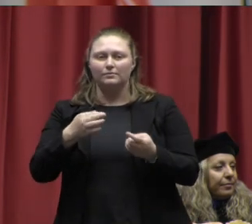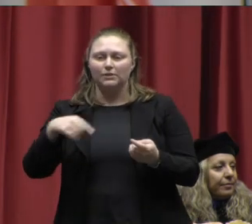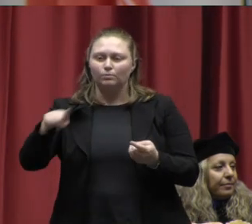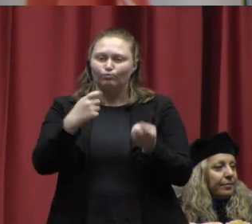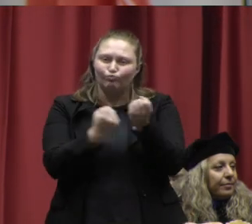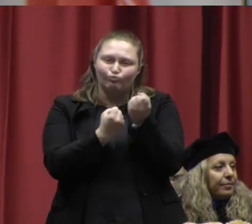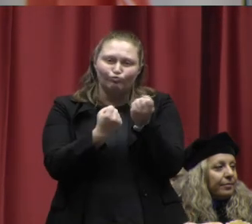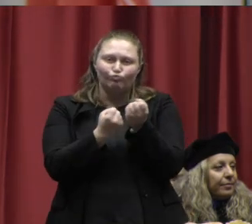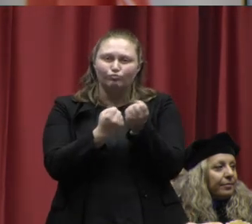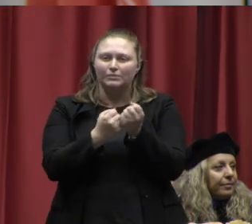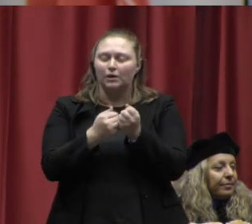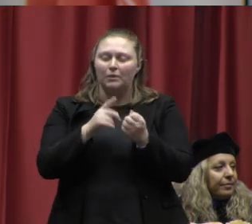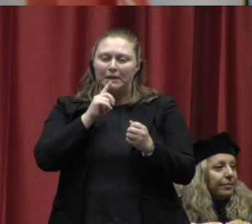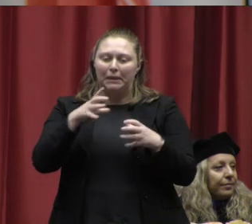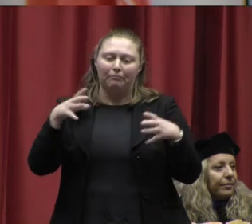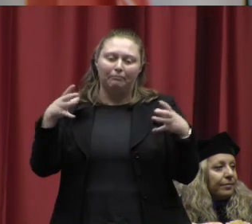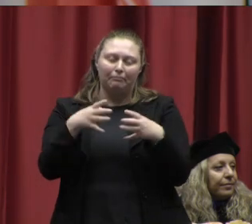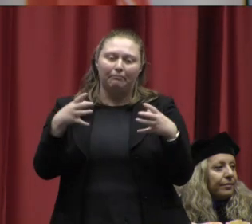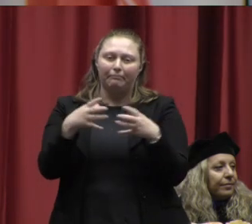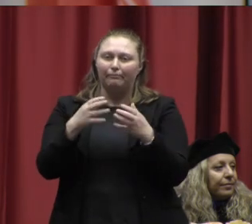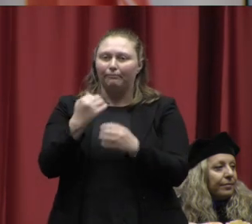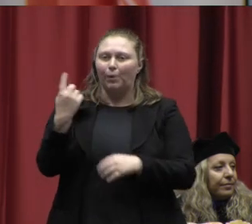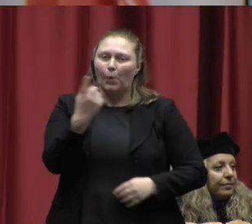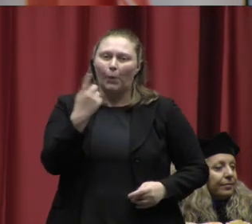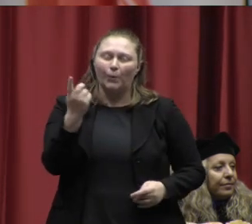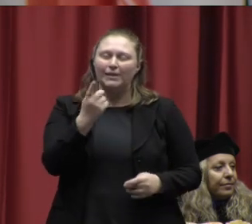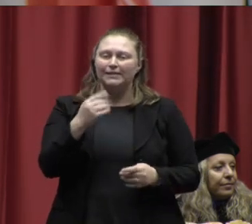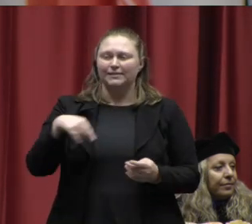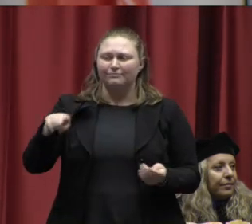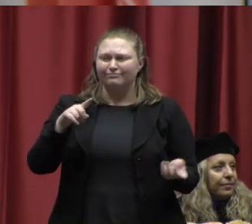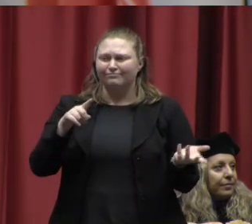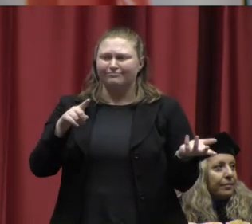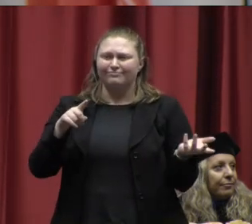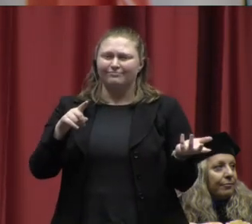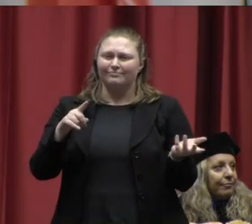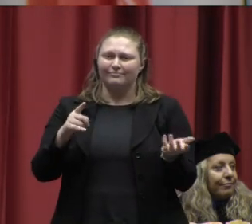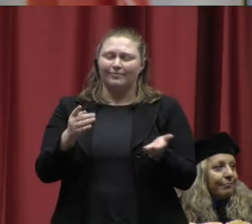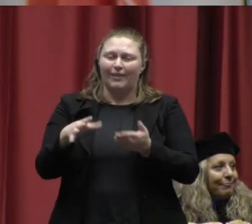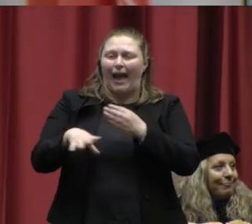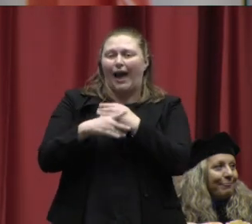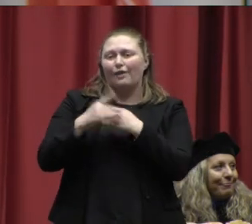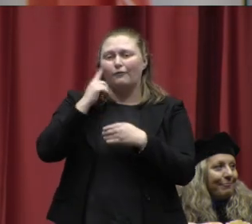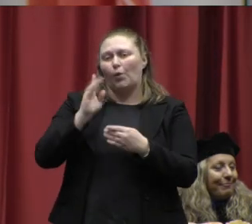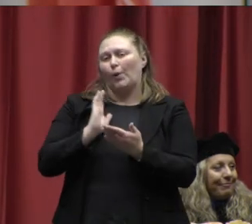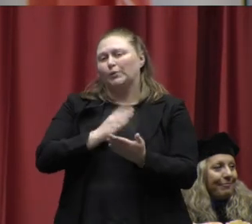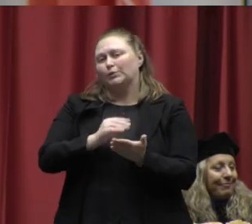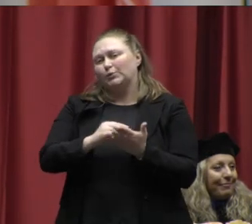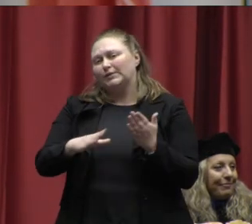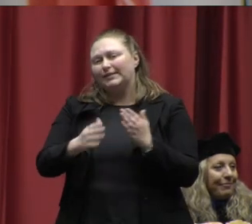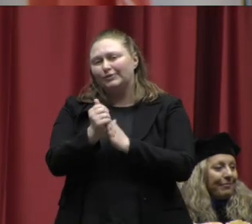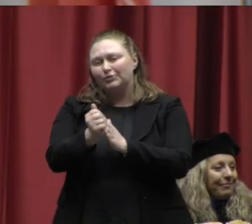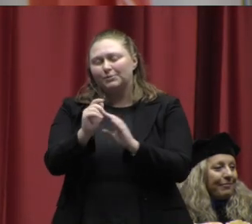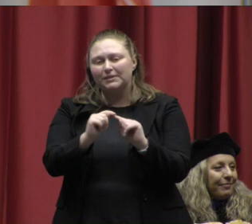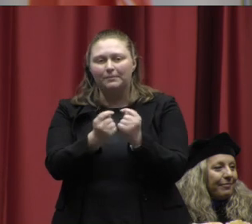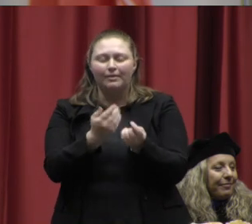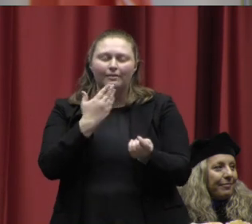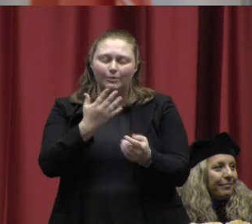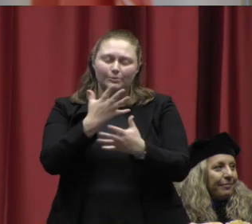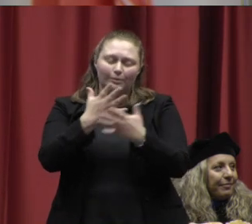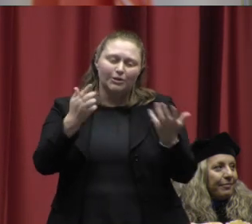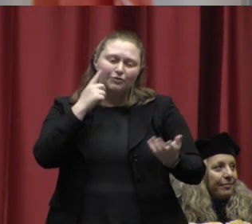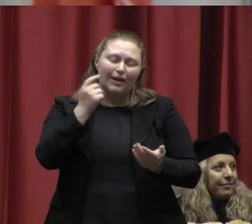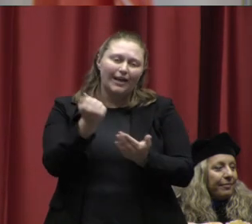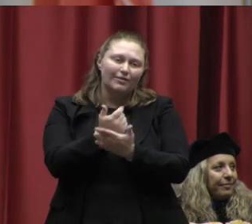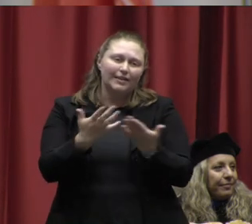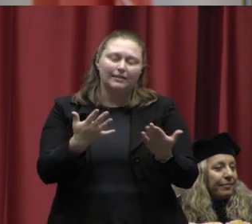Jordan, Yossi, Odell, the 87 fam, and the student leadership team. Thank you so much for the countless hours